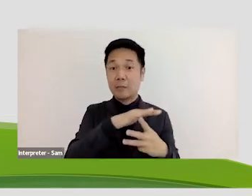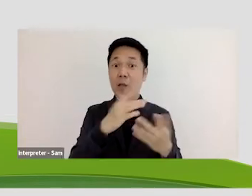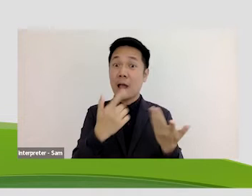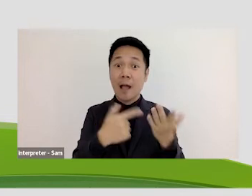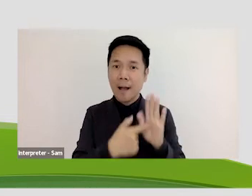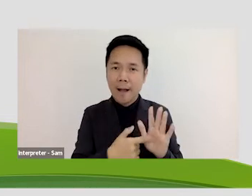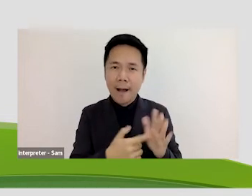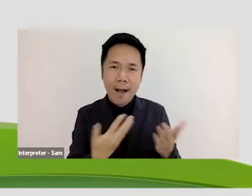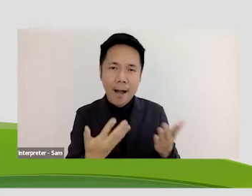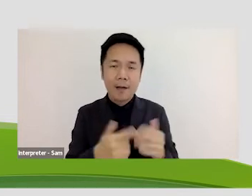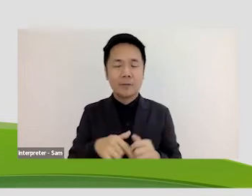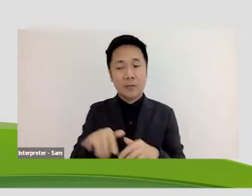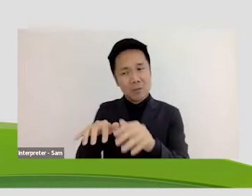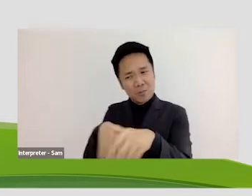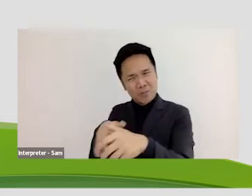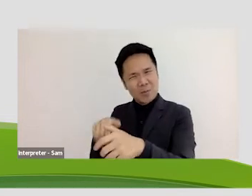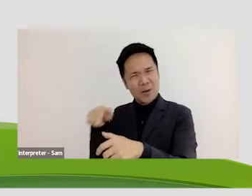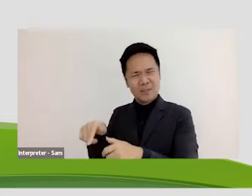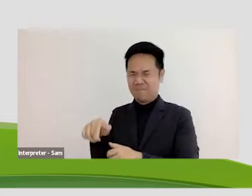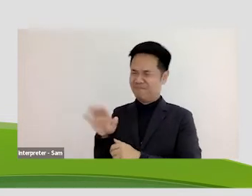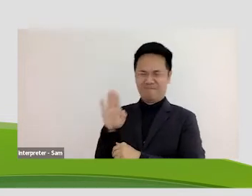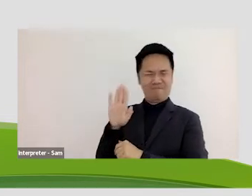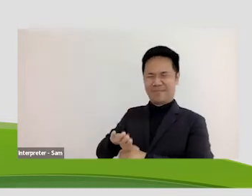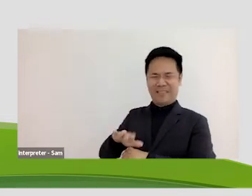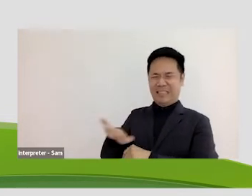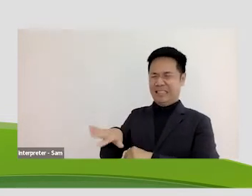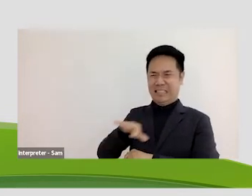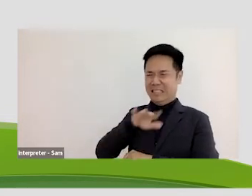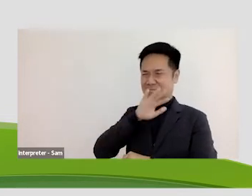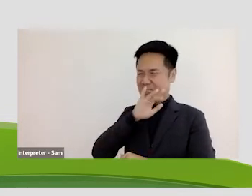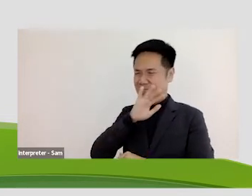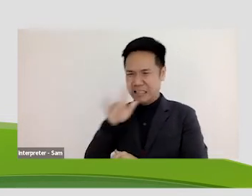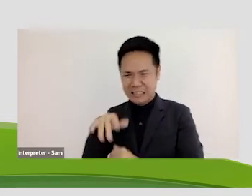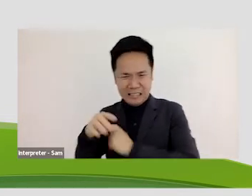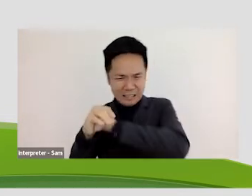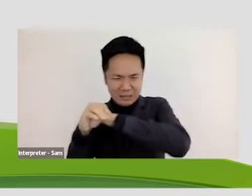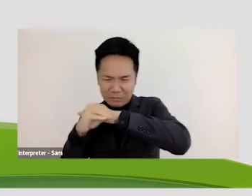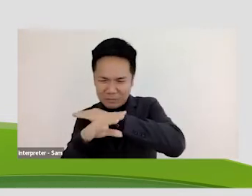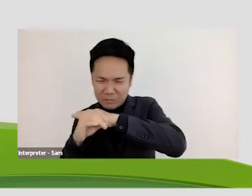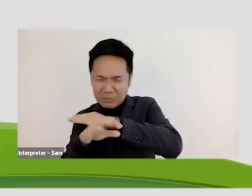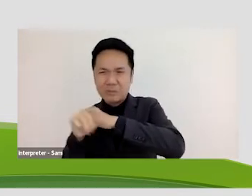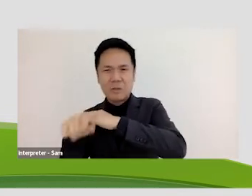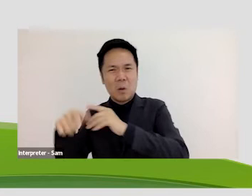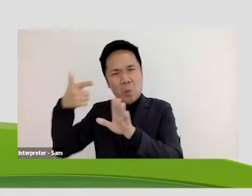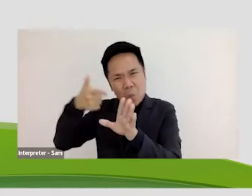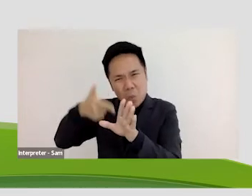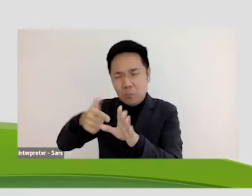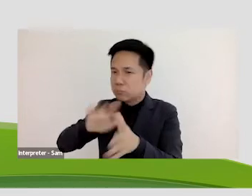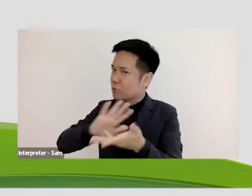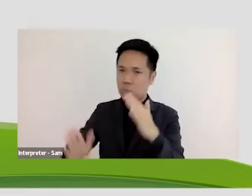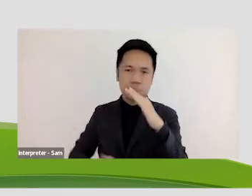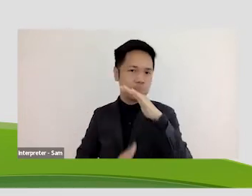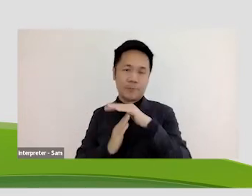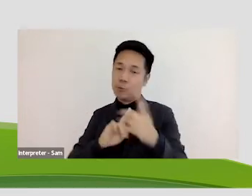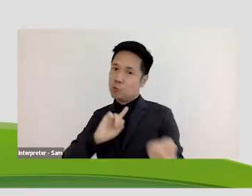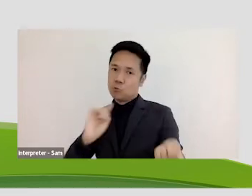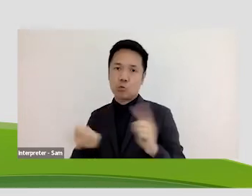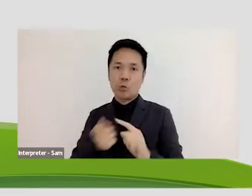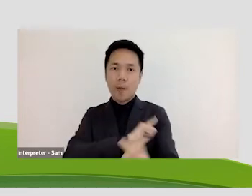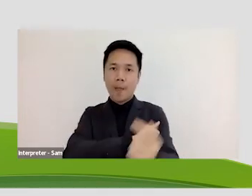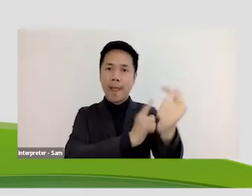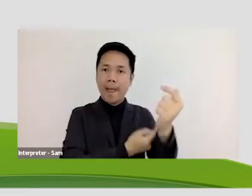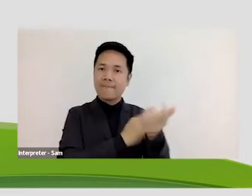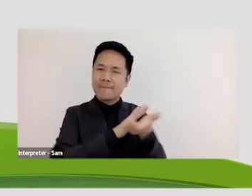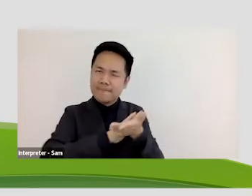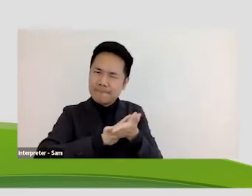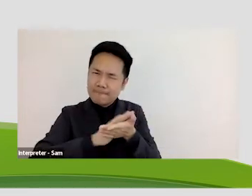and agriculture to finance policies and programs that strengthen the resilience of women and girls to climate change,